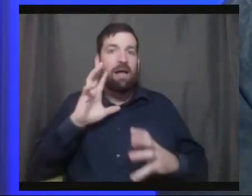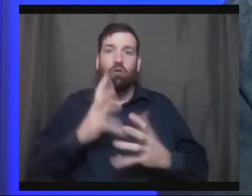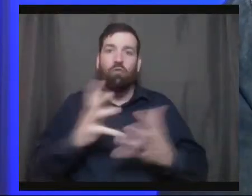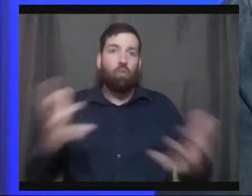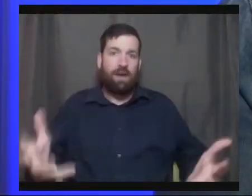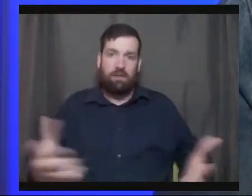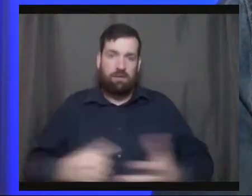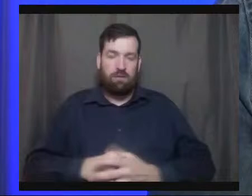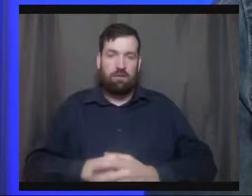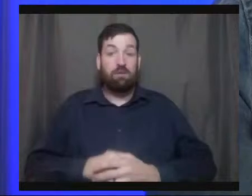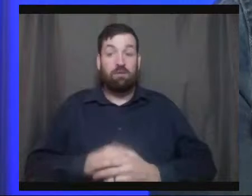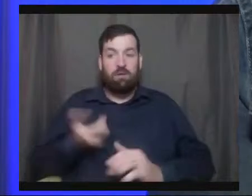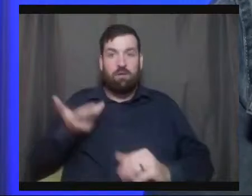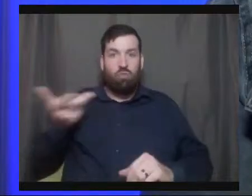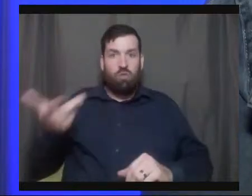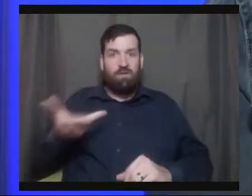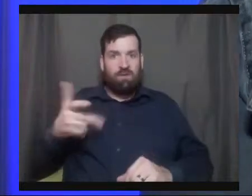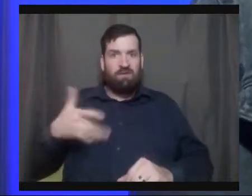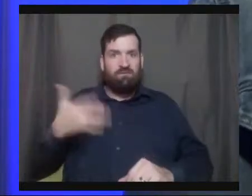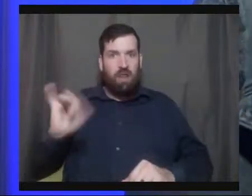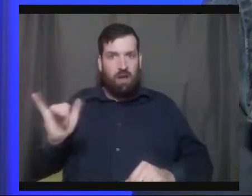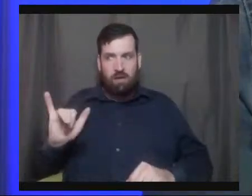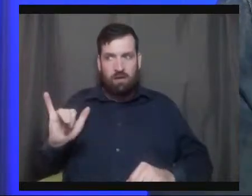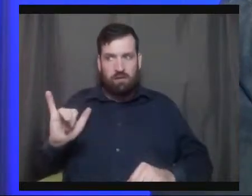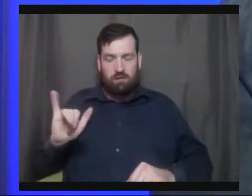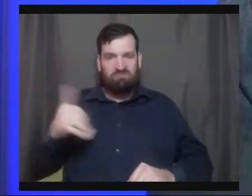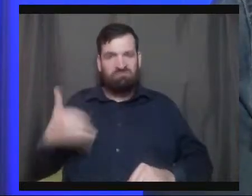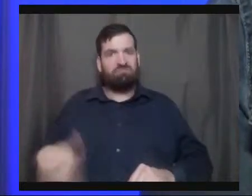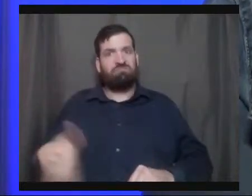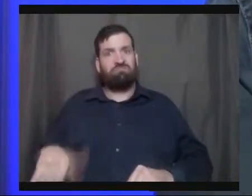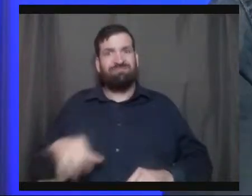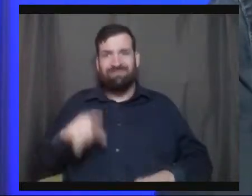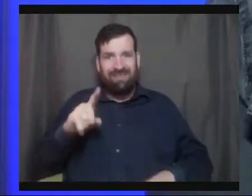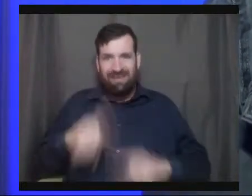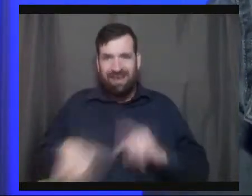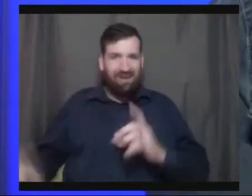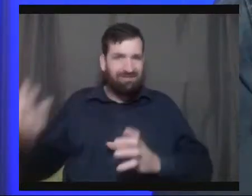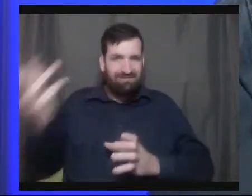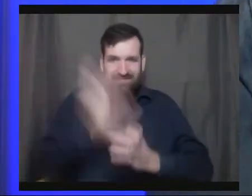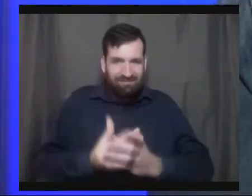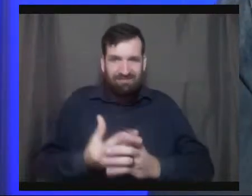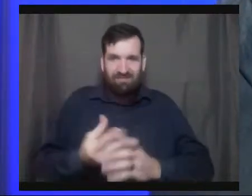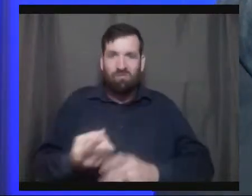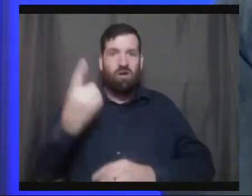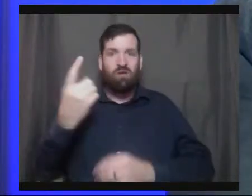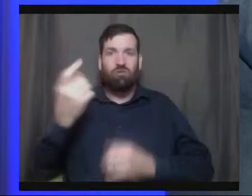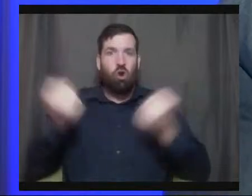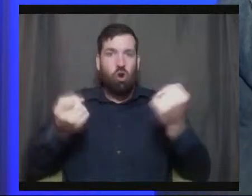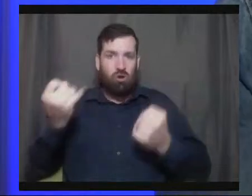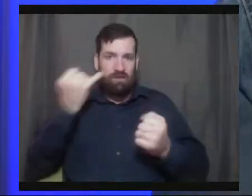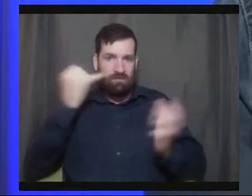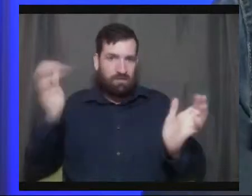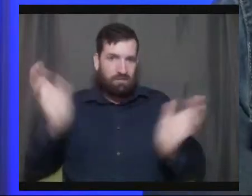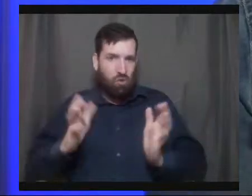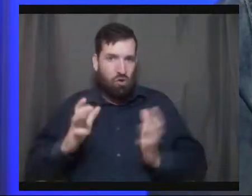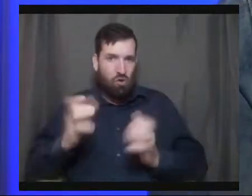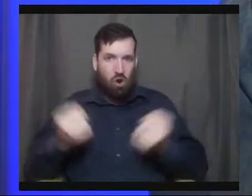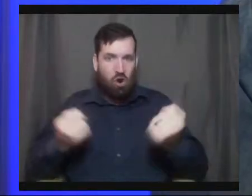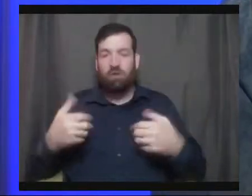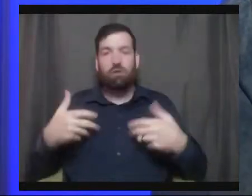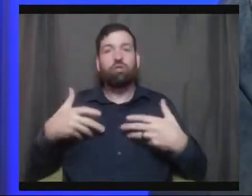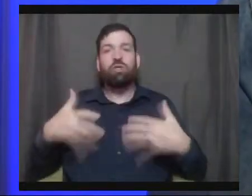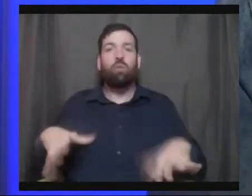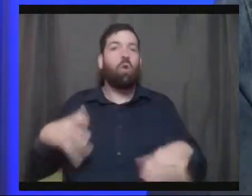three of us, I felt like it was so restrictive because we couldn't all fit in the same car if we were in a smaller car. We didn't want to travel. We didn't want to